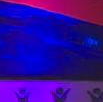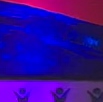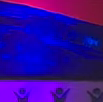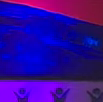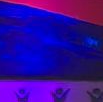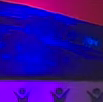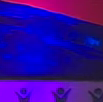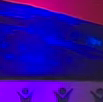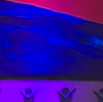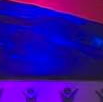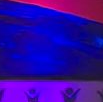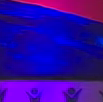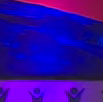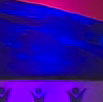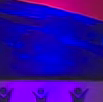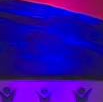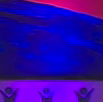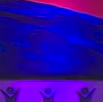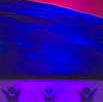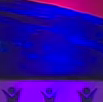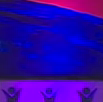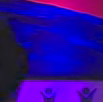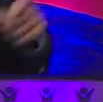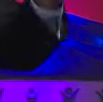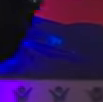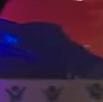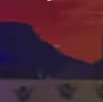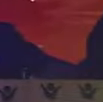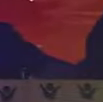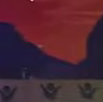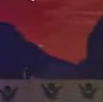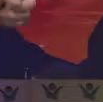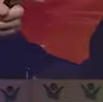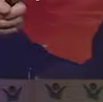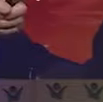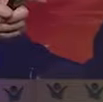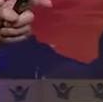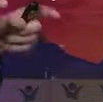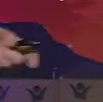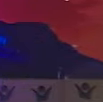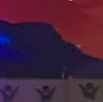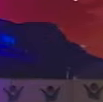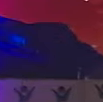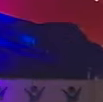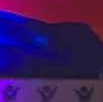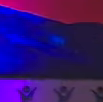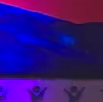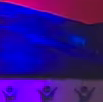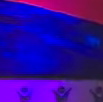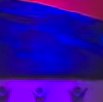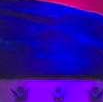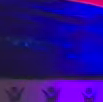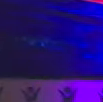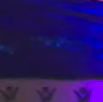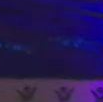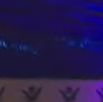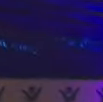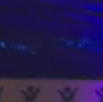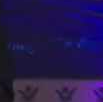tomorrow, and forever. Once again, hope for today, tomorrow,